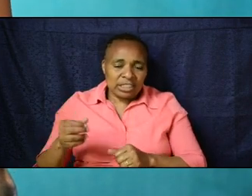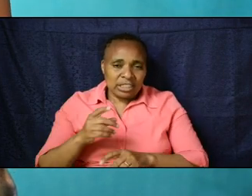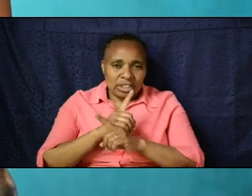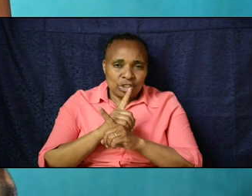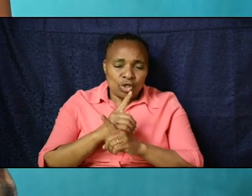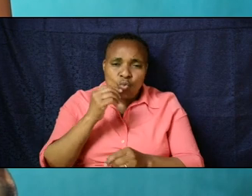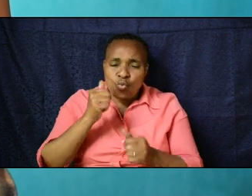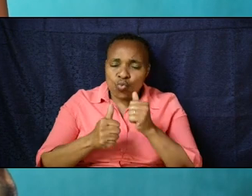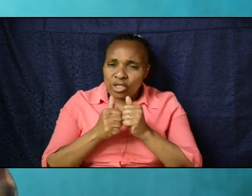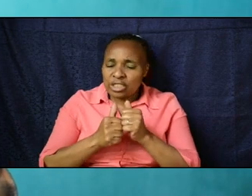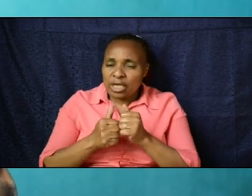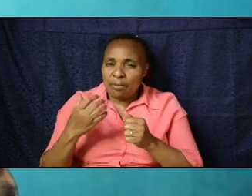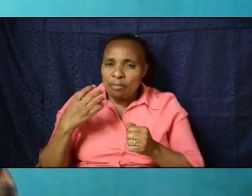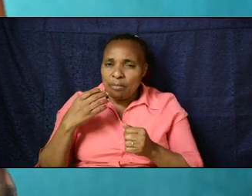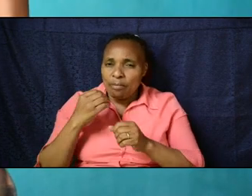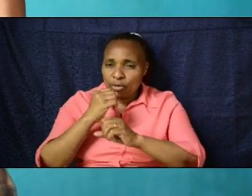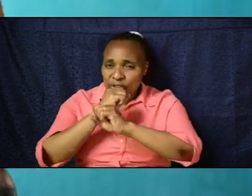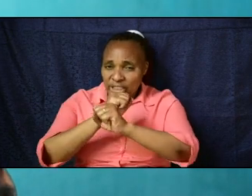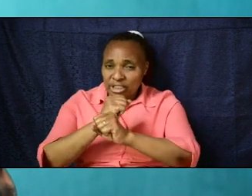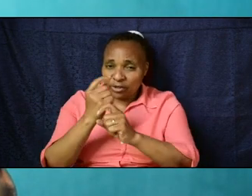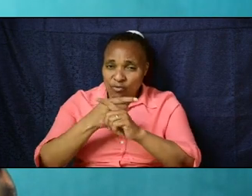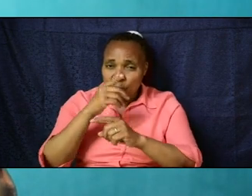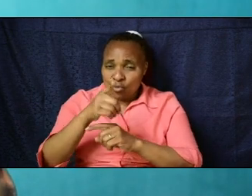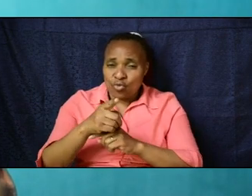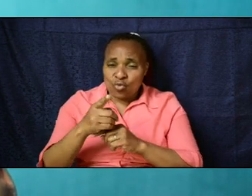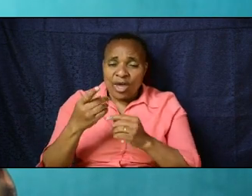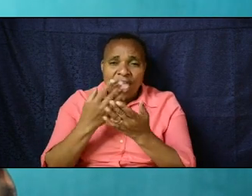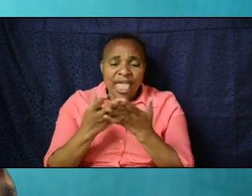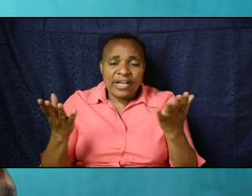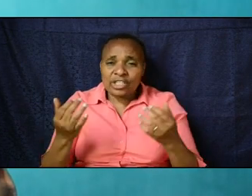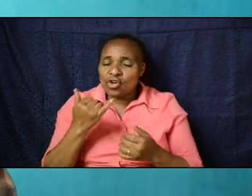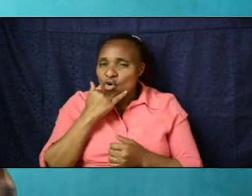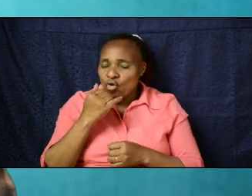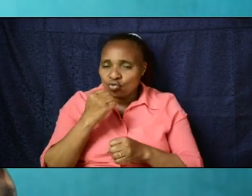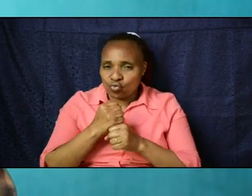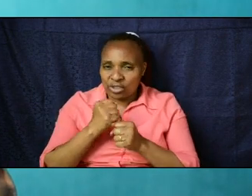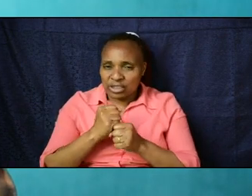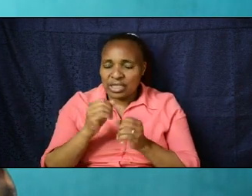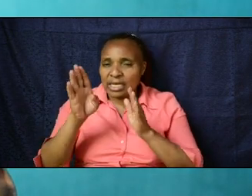which protects you from all sorts of evil. In this case, in the Bible,